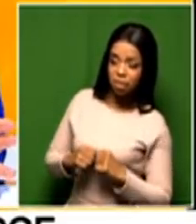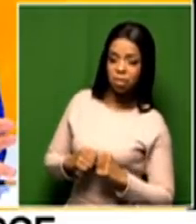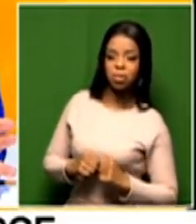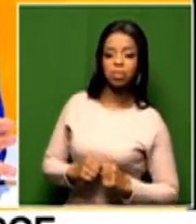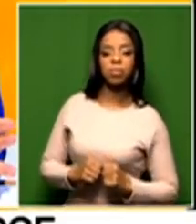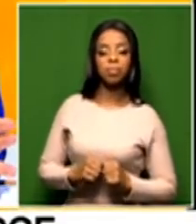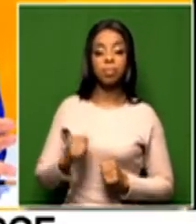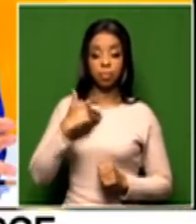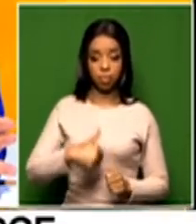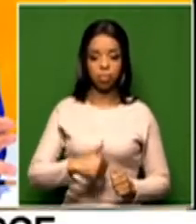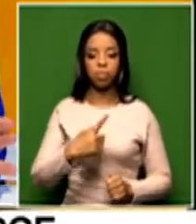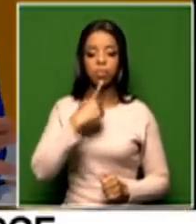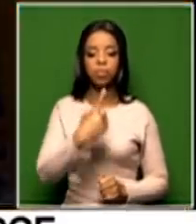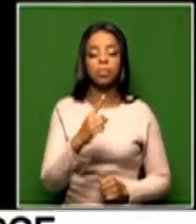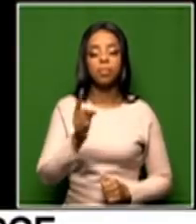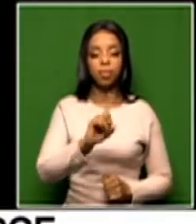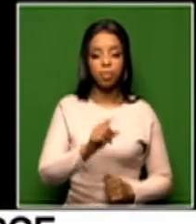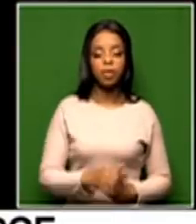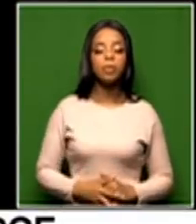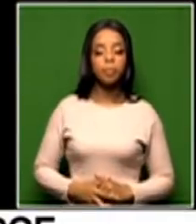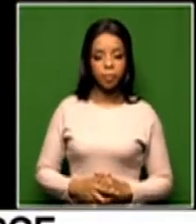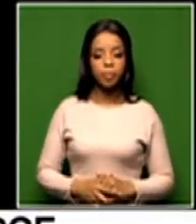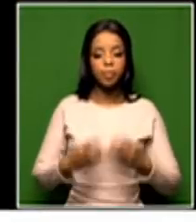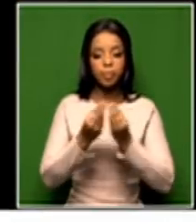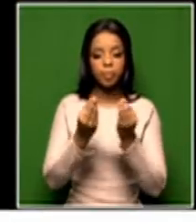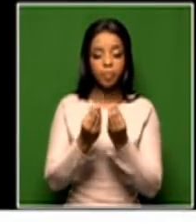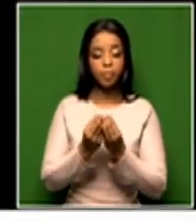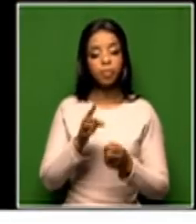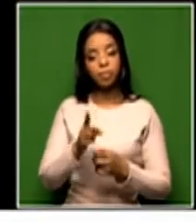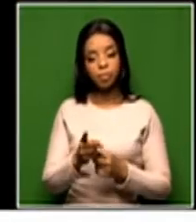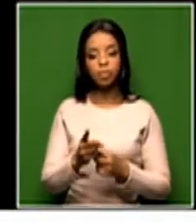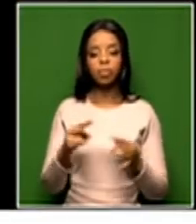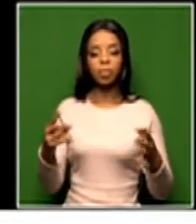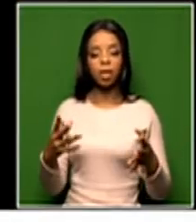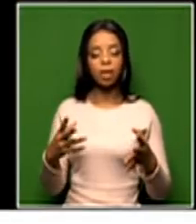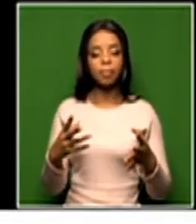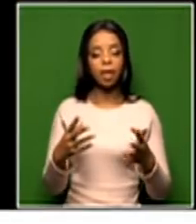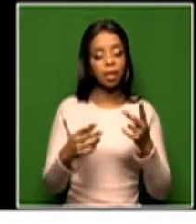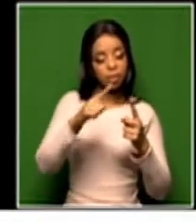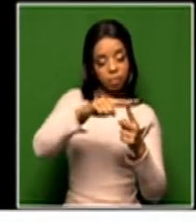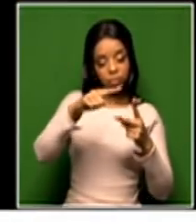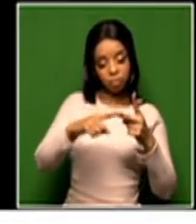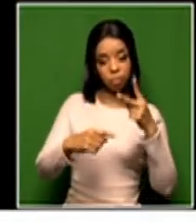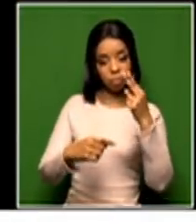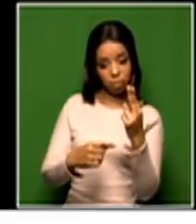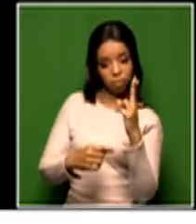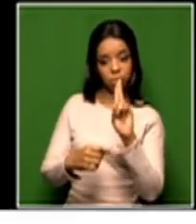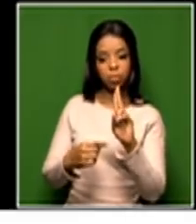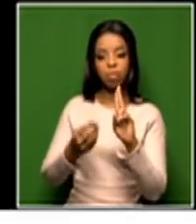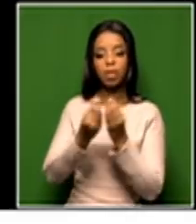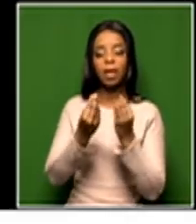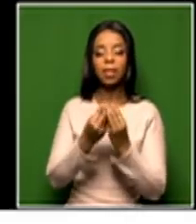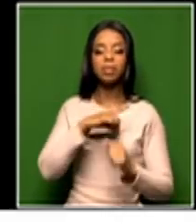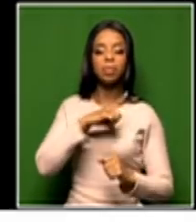So, yes, I was saying that all the things coupled together, the assessment you make, are the clearest indication to date